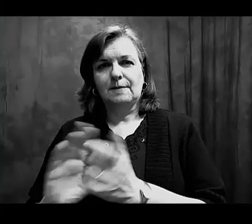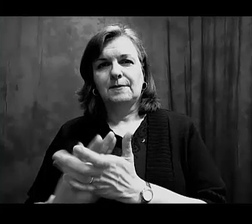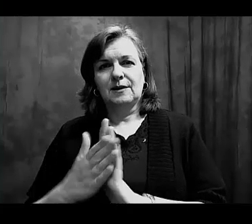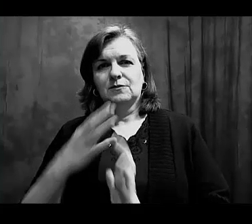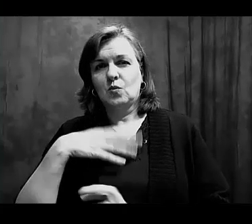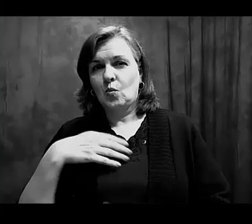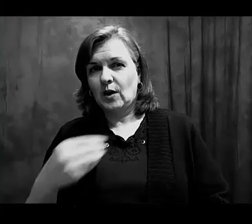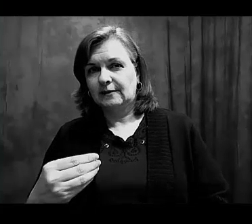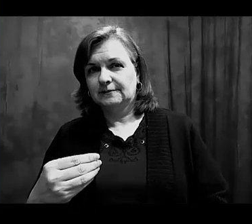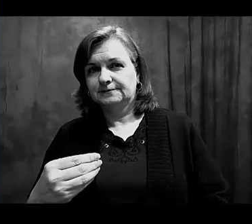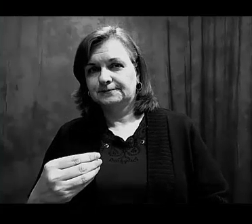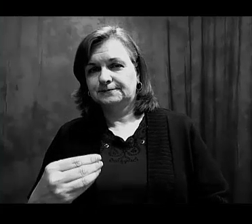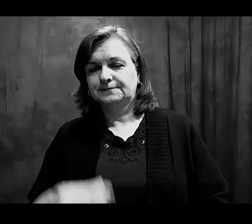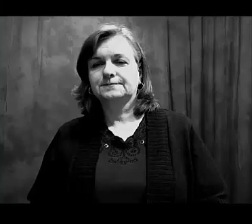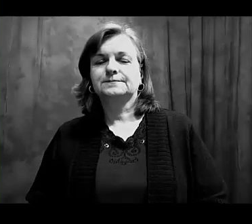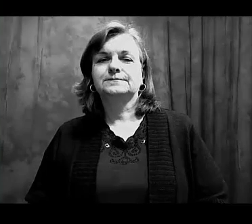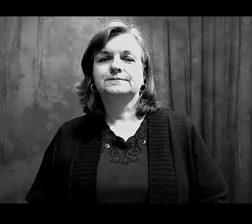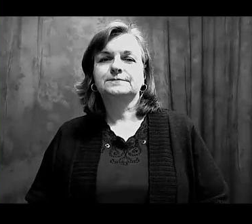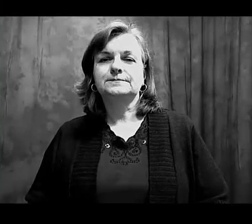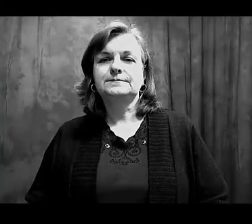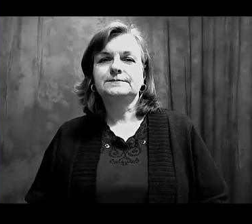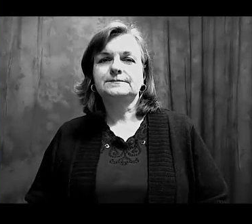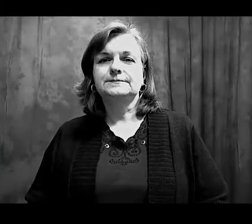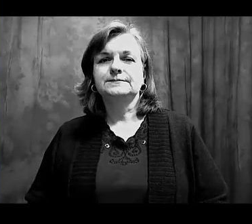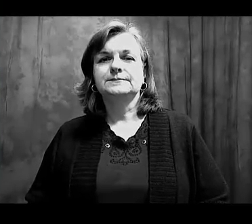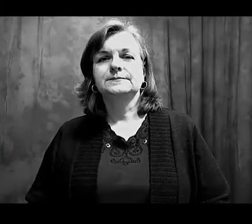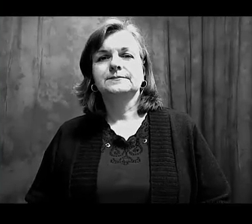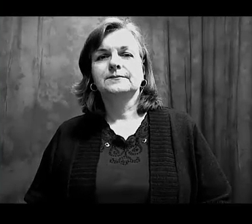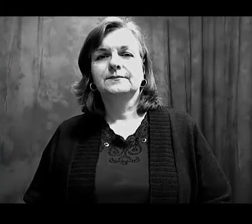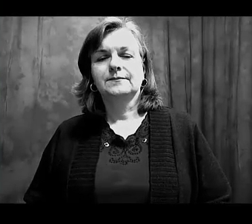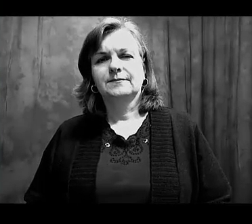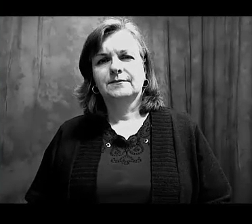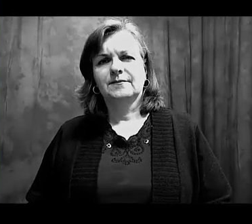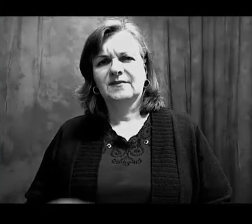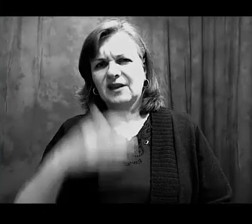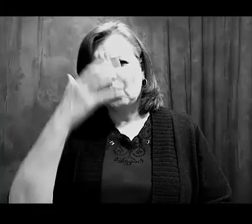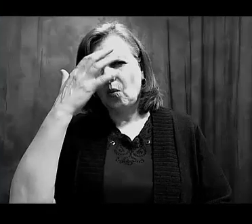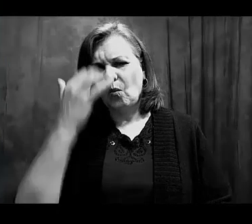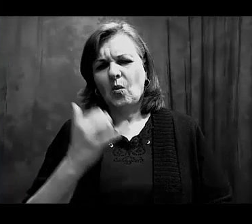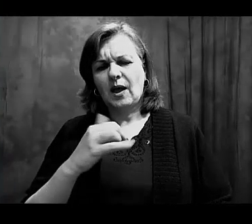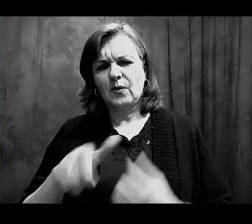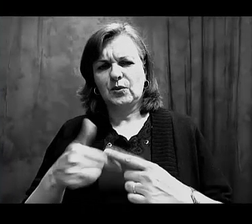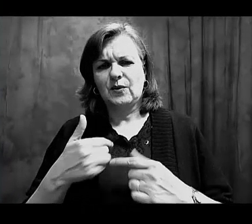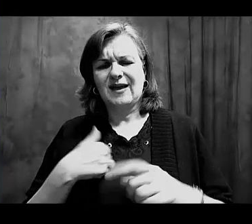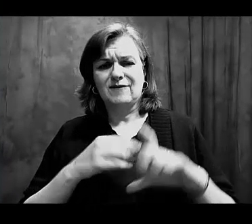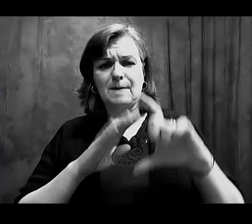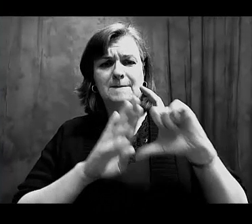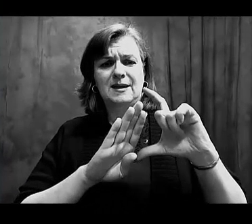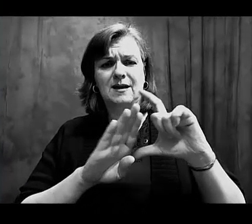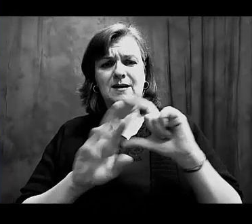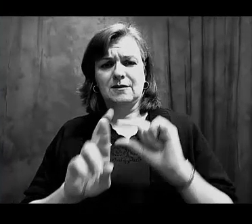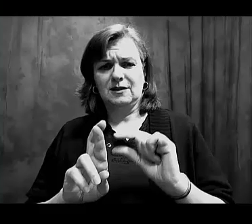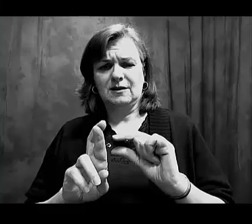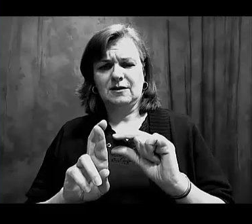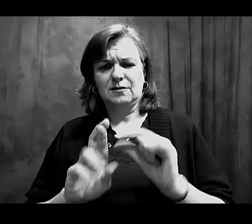red, big R, little r actually gives us pink, and little r gives us white.